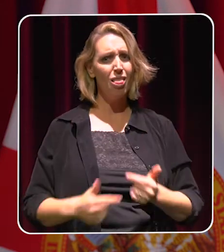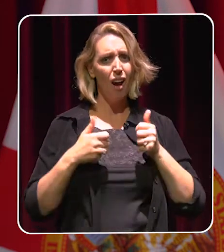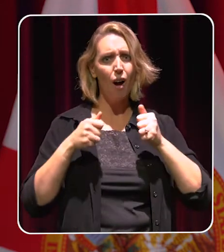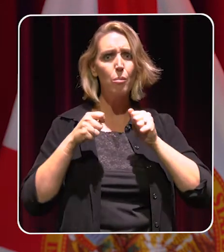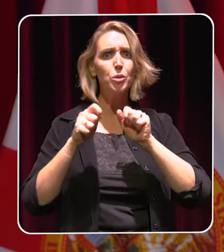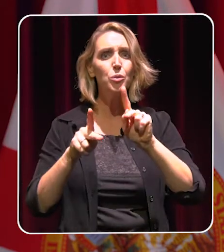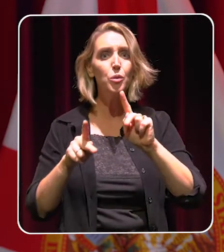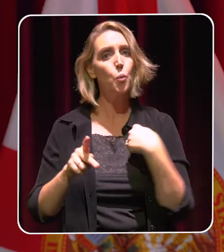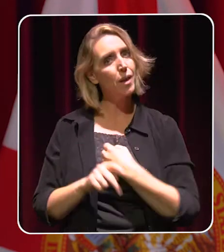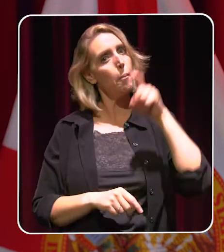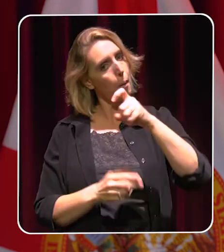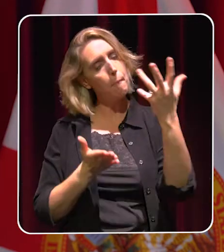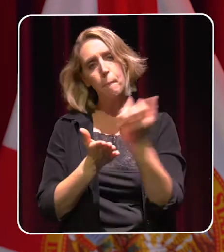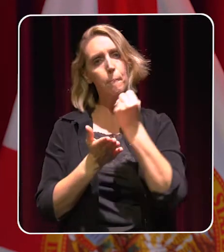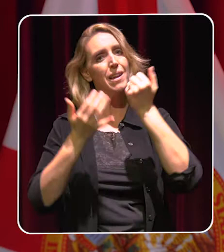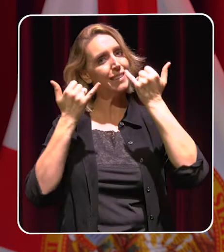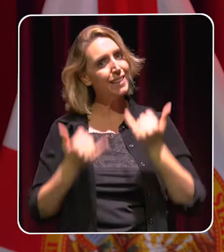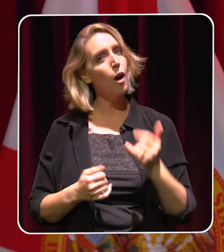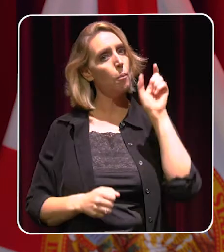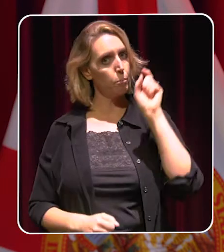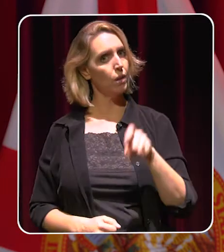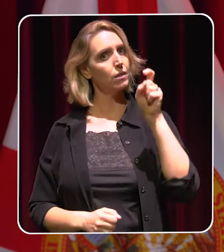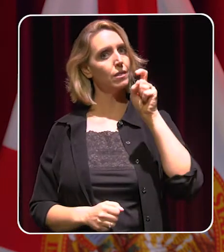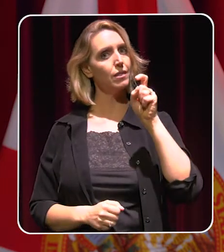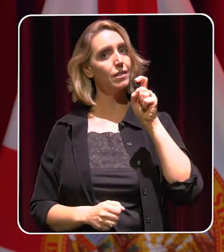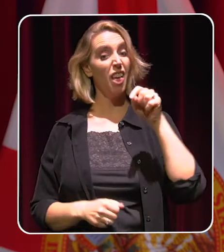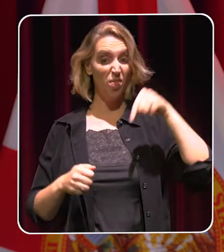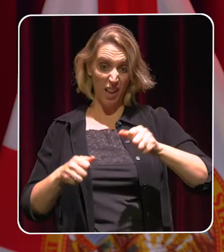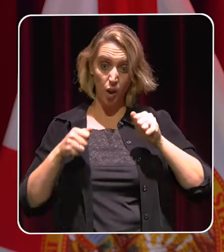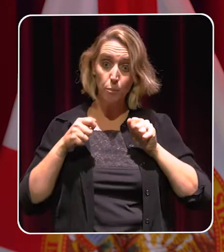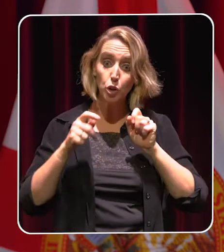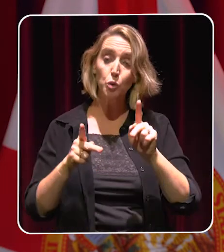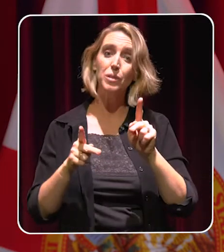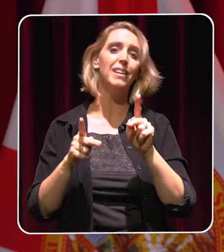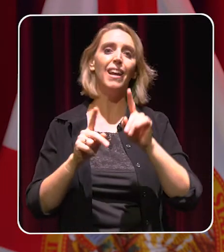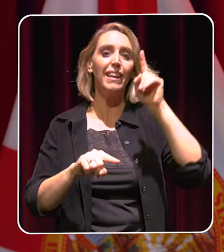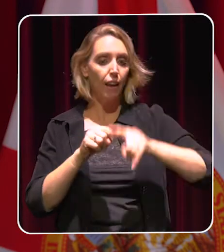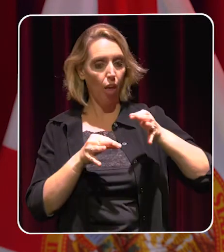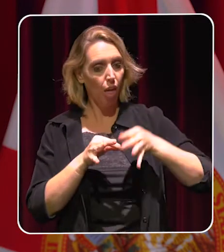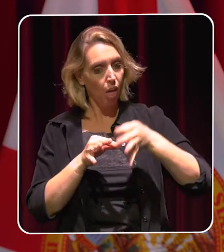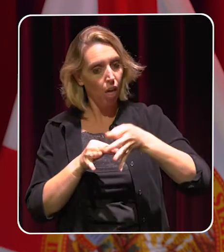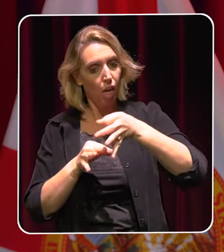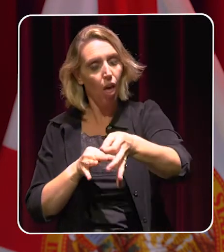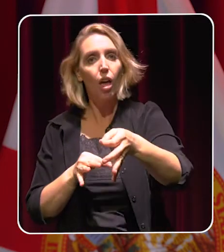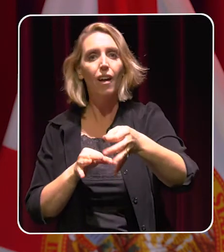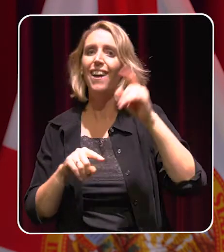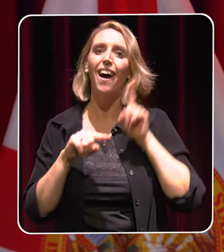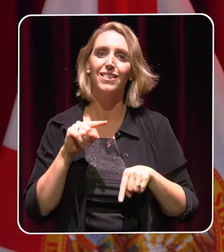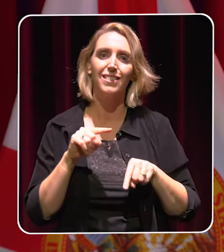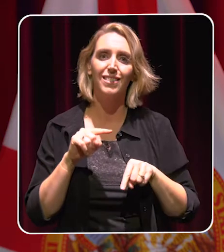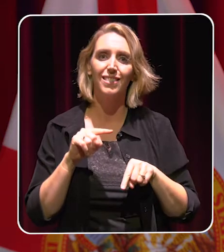opportunity, an opportunity we must seize now, an opportunity that should not and cannot wait or